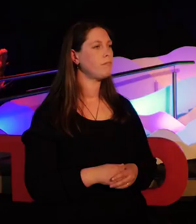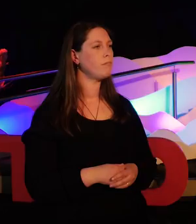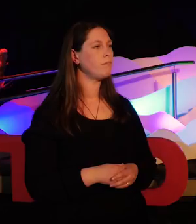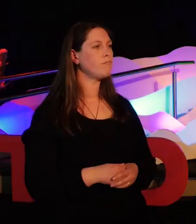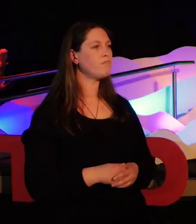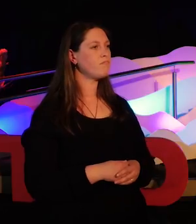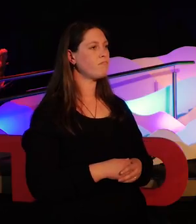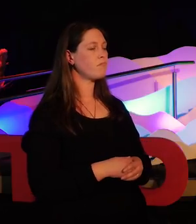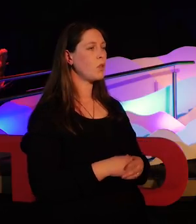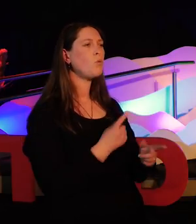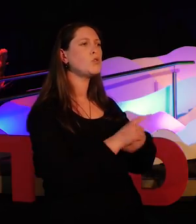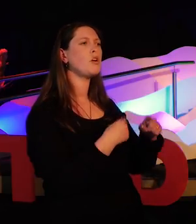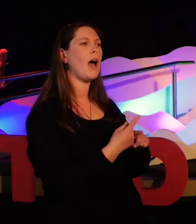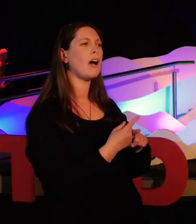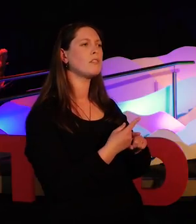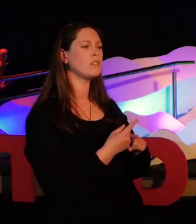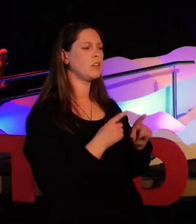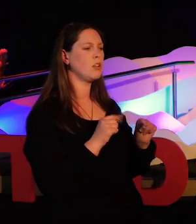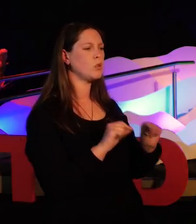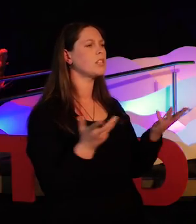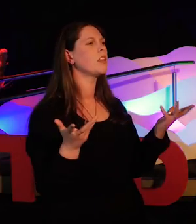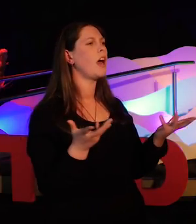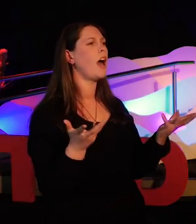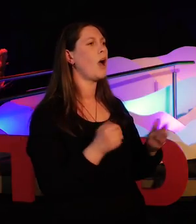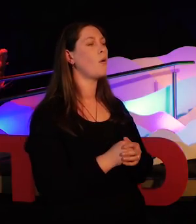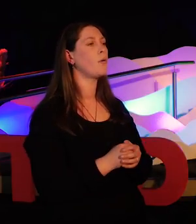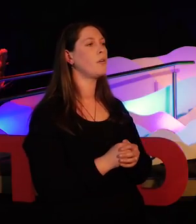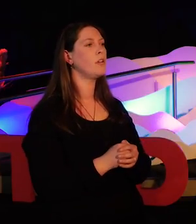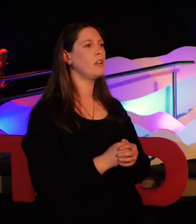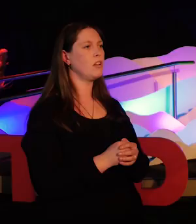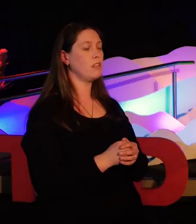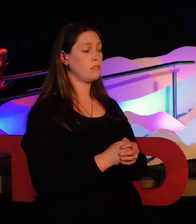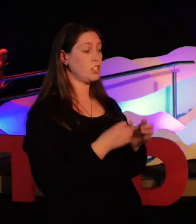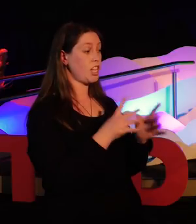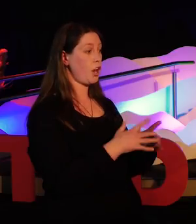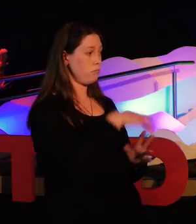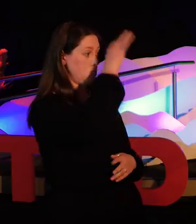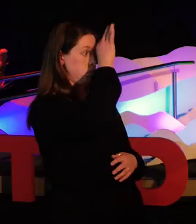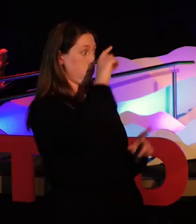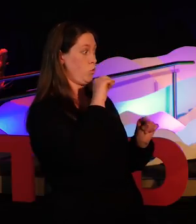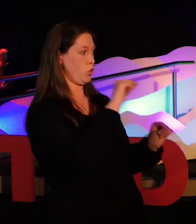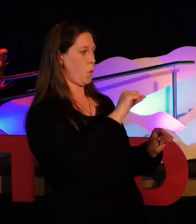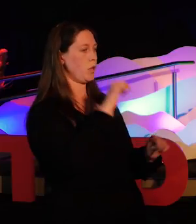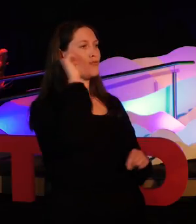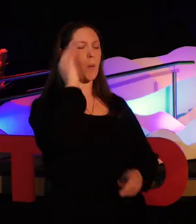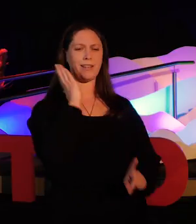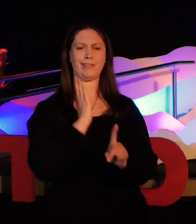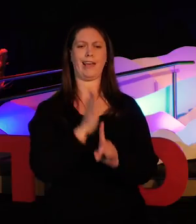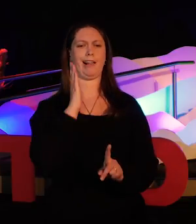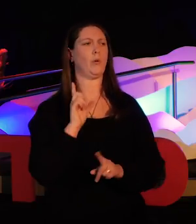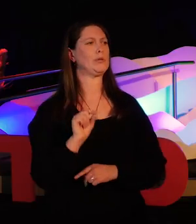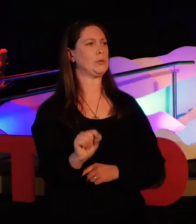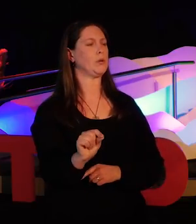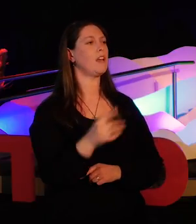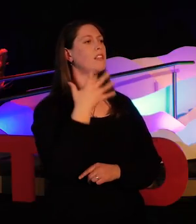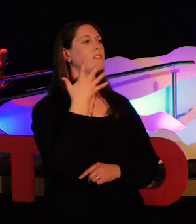Let's look at how they do this. How do they move through this period of not quite knowing what I'm doing to knowing exactly what I'm doing? And